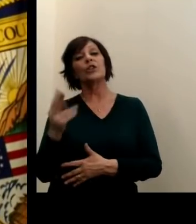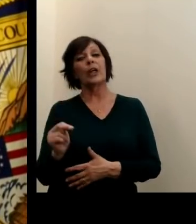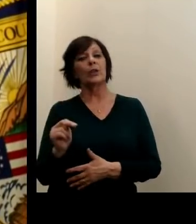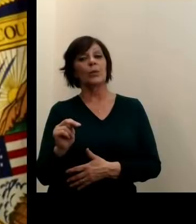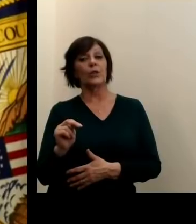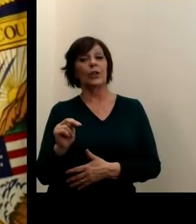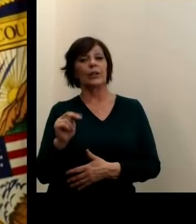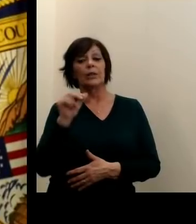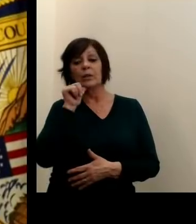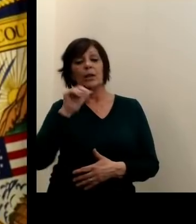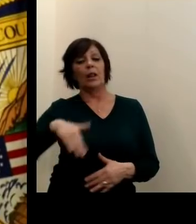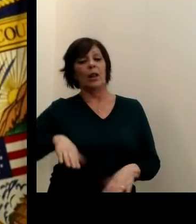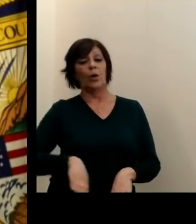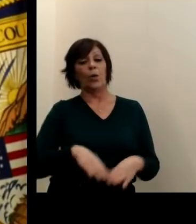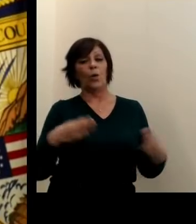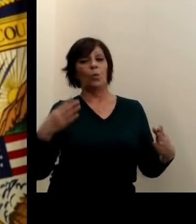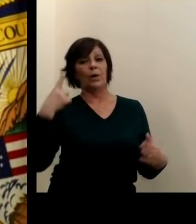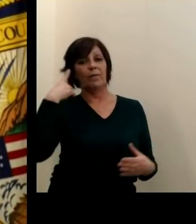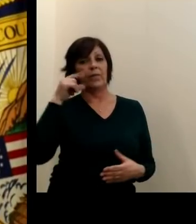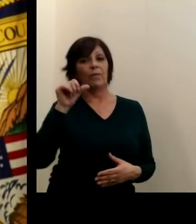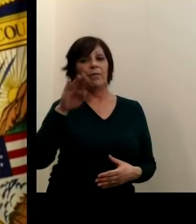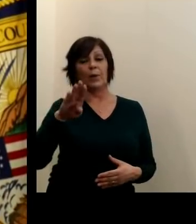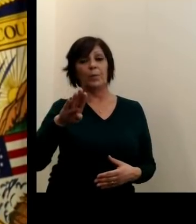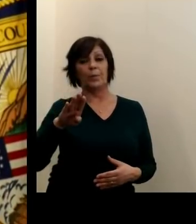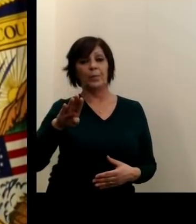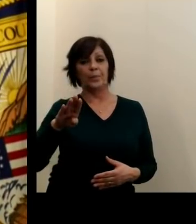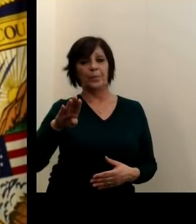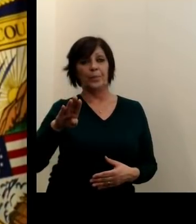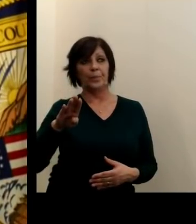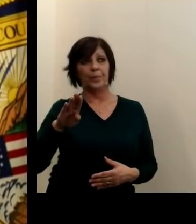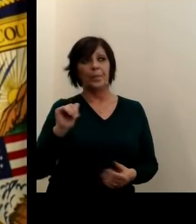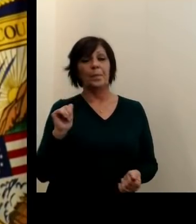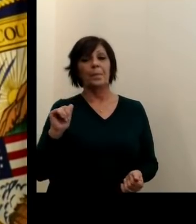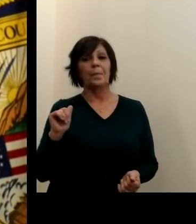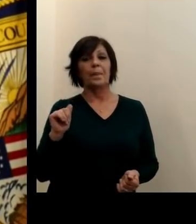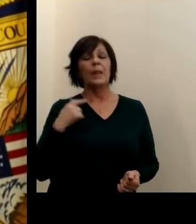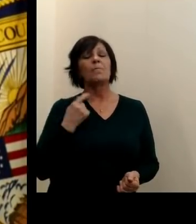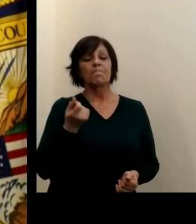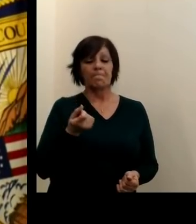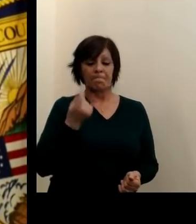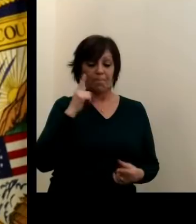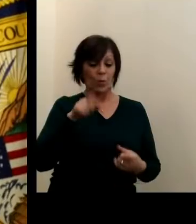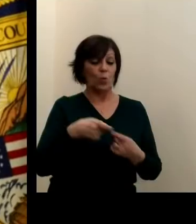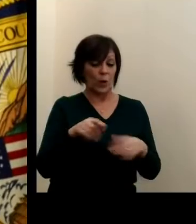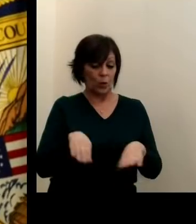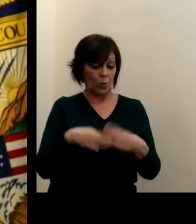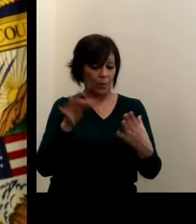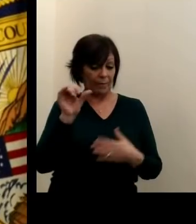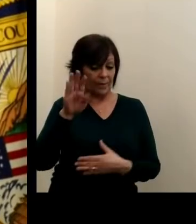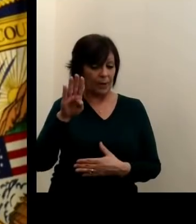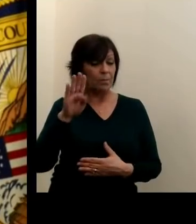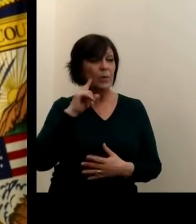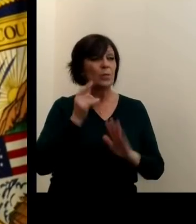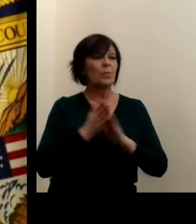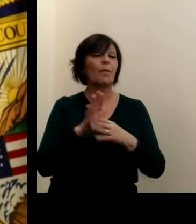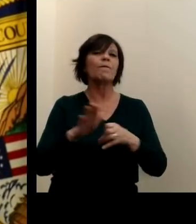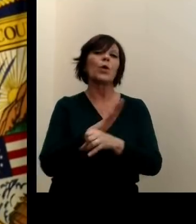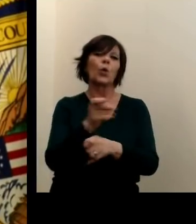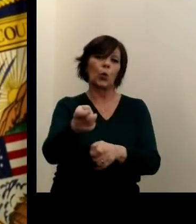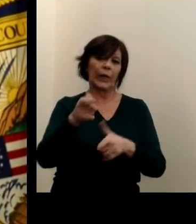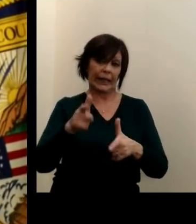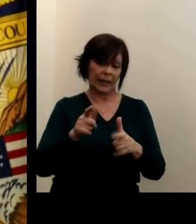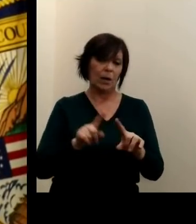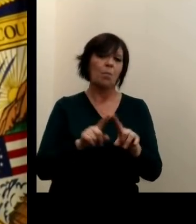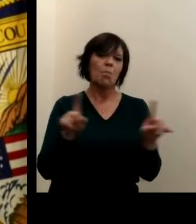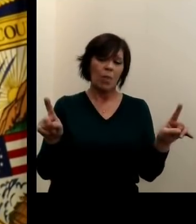opened up pod clinic sites yet on the state site for February. We understand when that happens. They'll get full pretty quickly. But